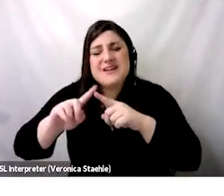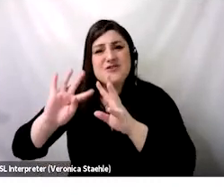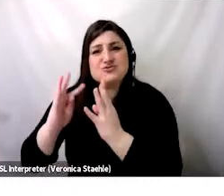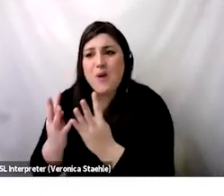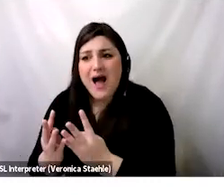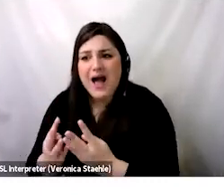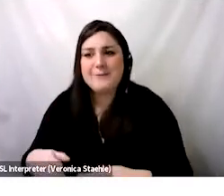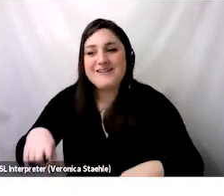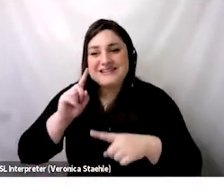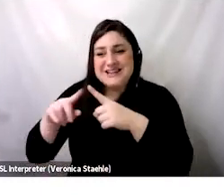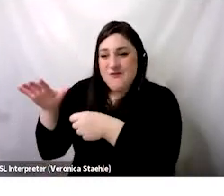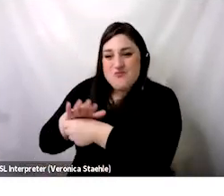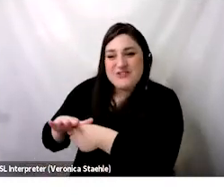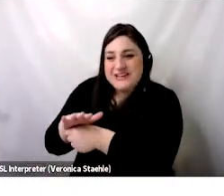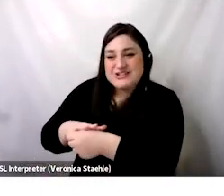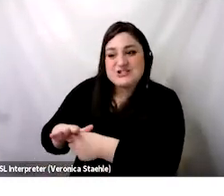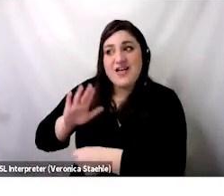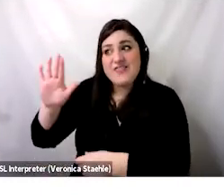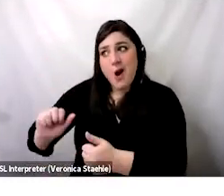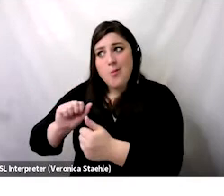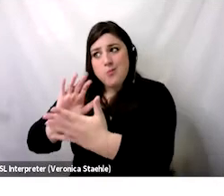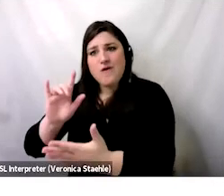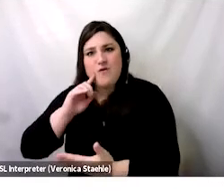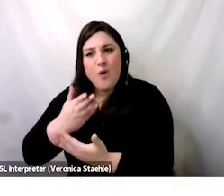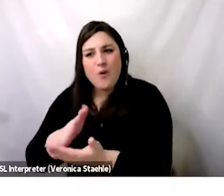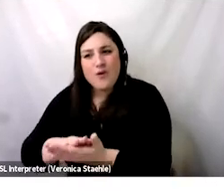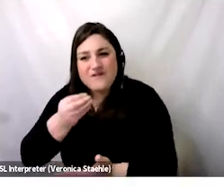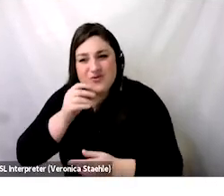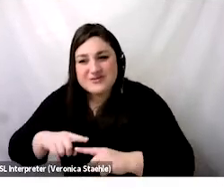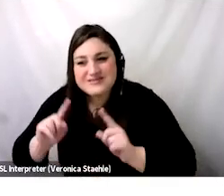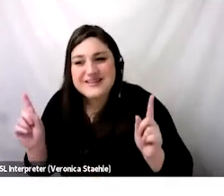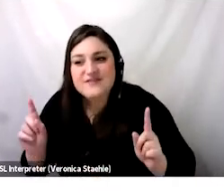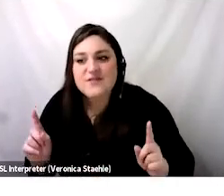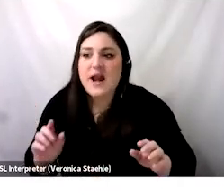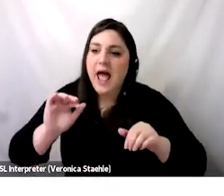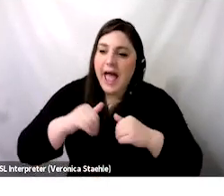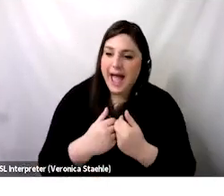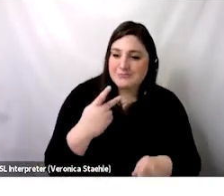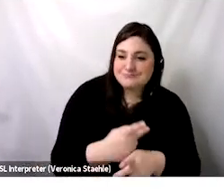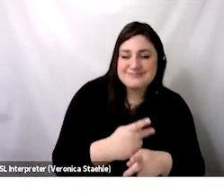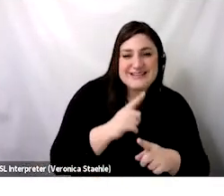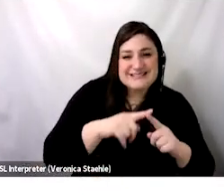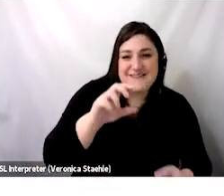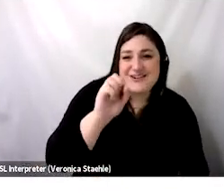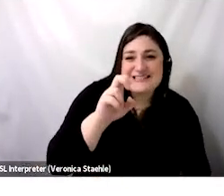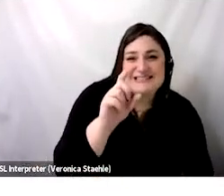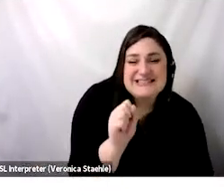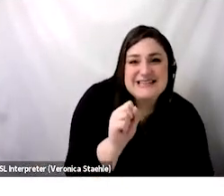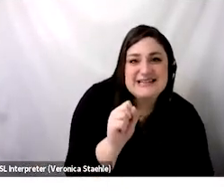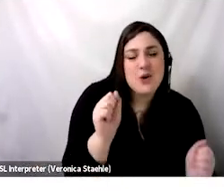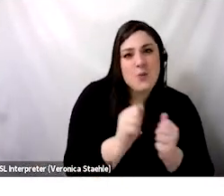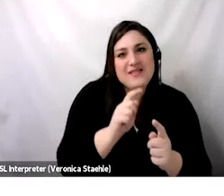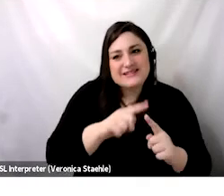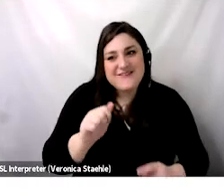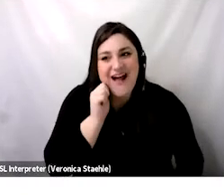of growing and cooking food. Plants from seeds sown with different ethnicities